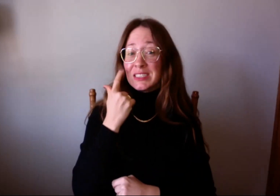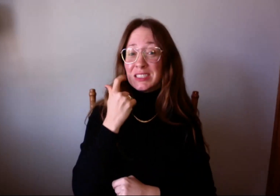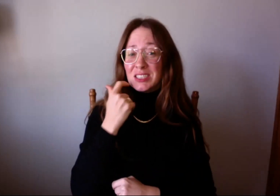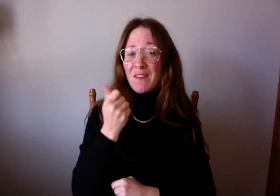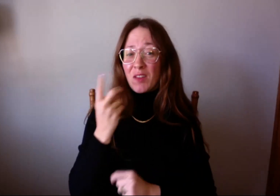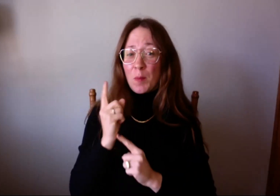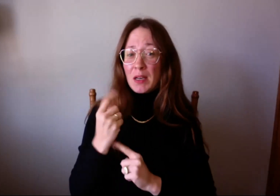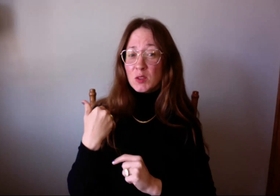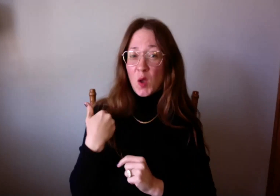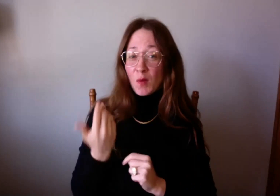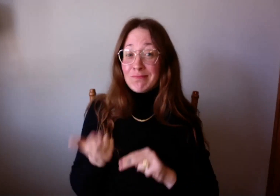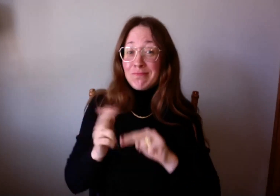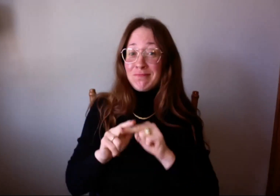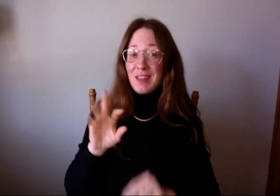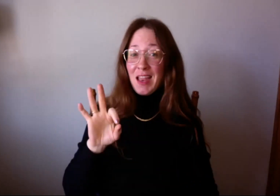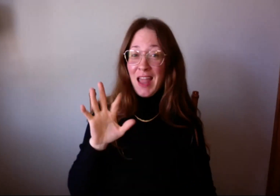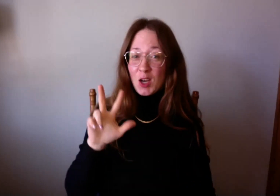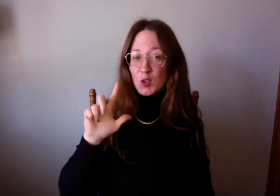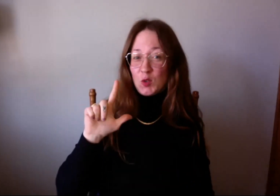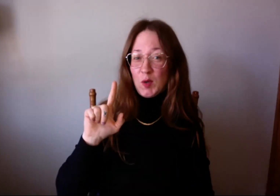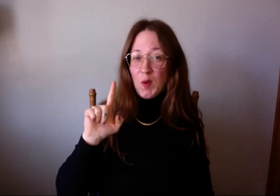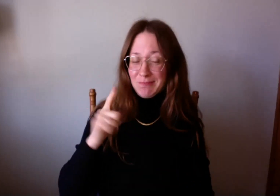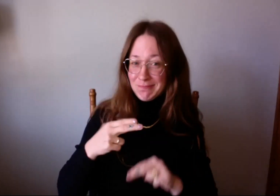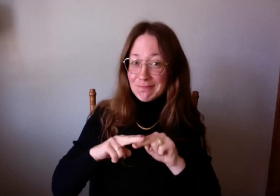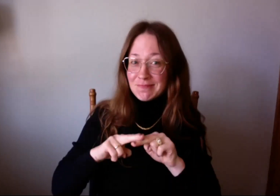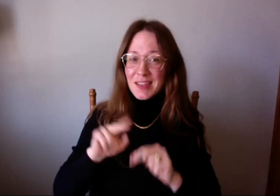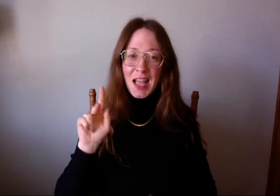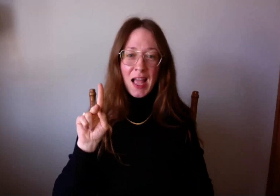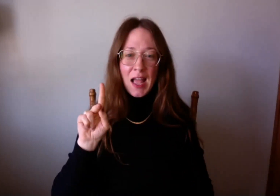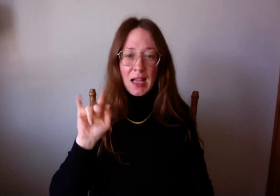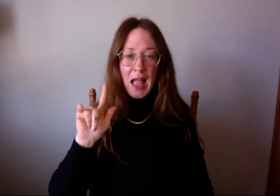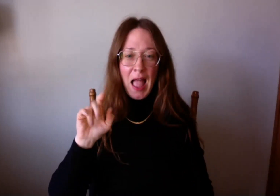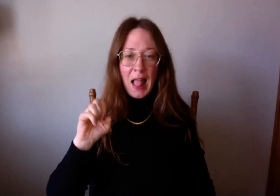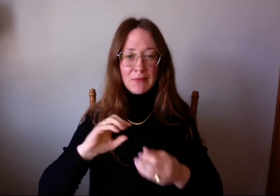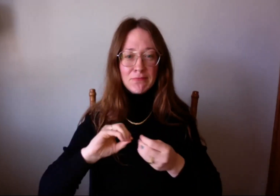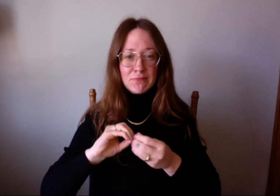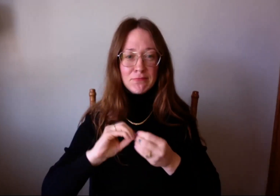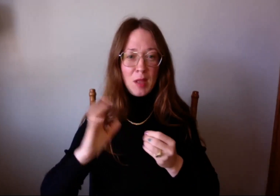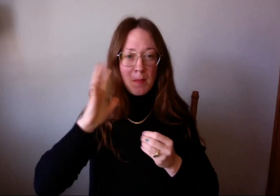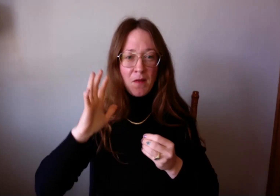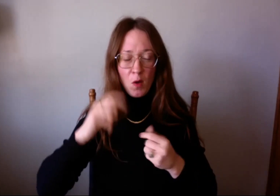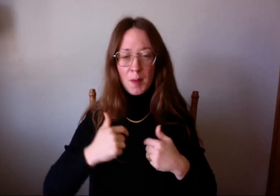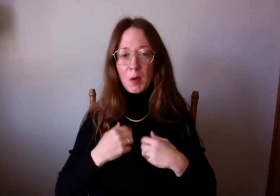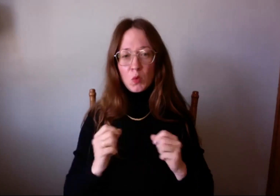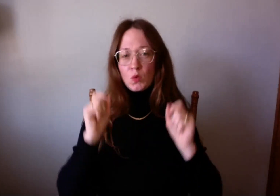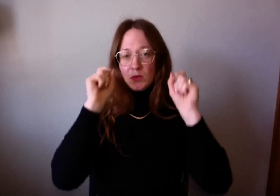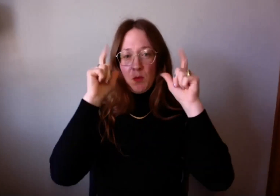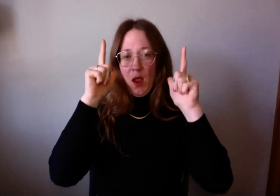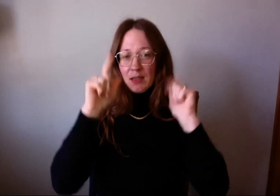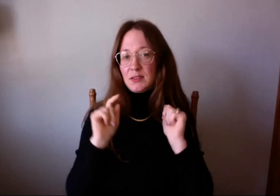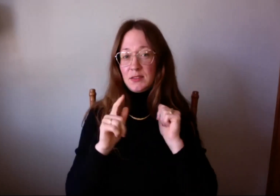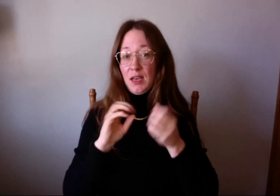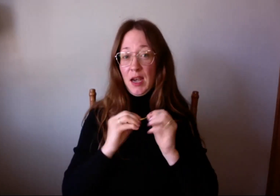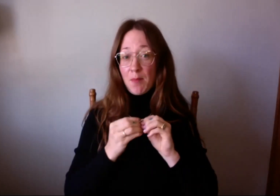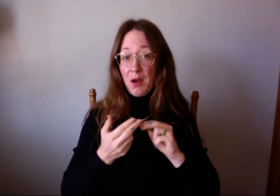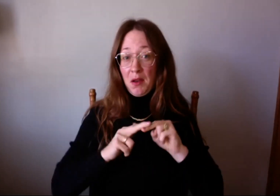921 individuals registered. And as Kyle had noted earlier, I would not be surprised at all if that number continues to increase throughout